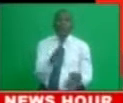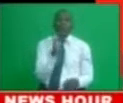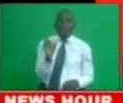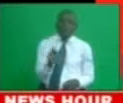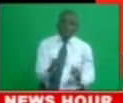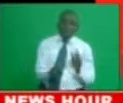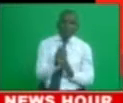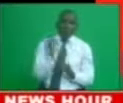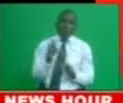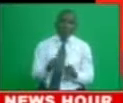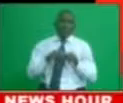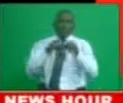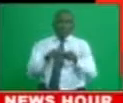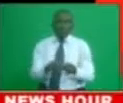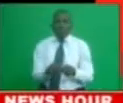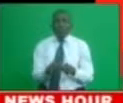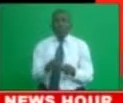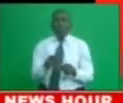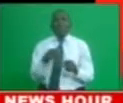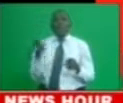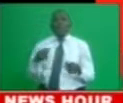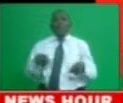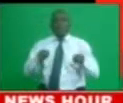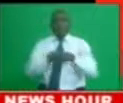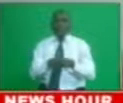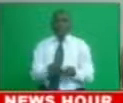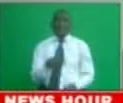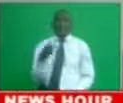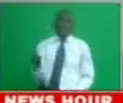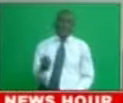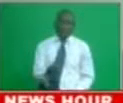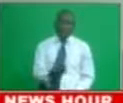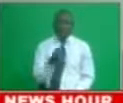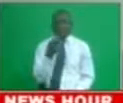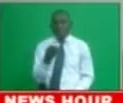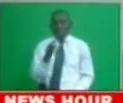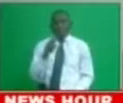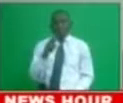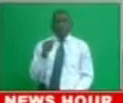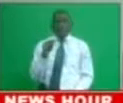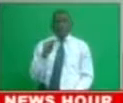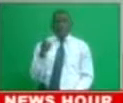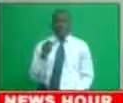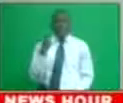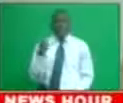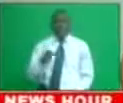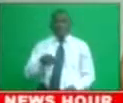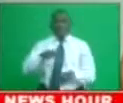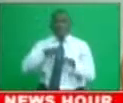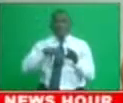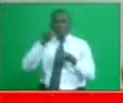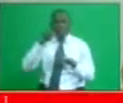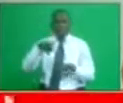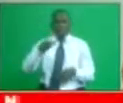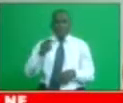know, we will go ahead anyway. Right. Thank you very much, Alhaji Ahmed Ramadan. He is the national chairman